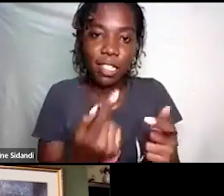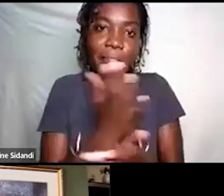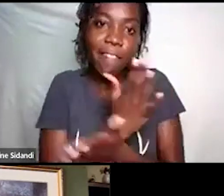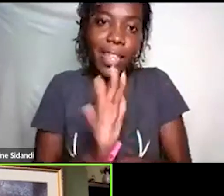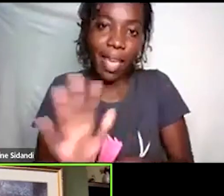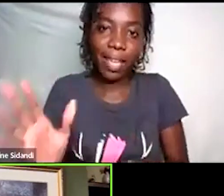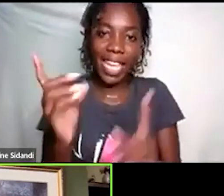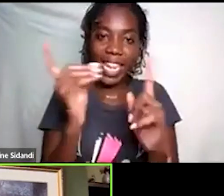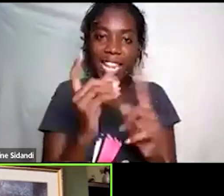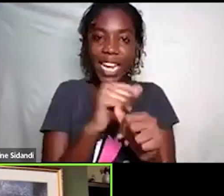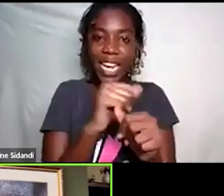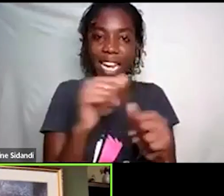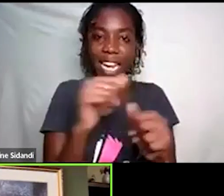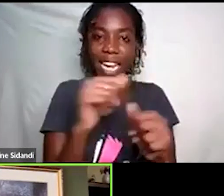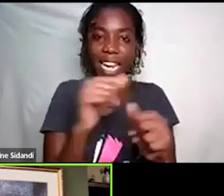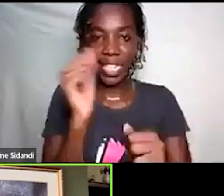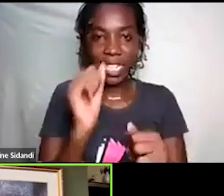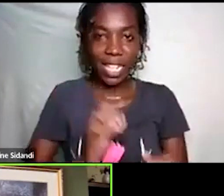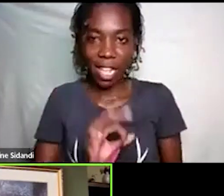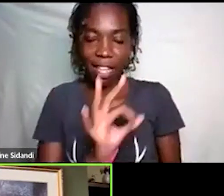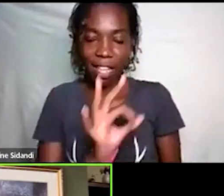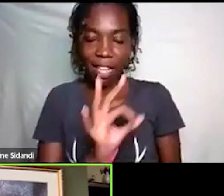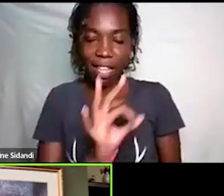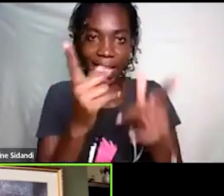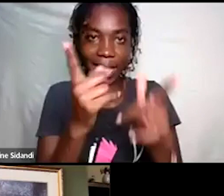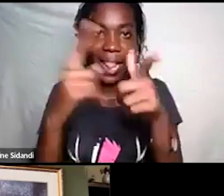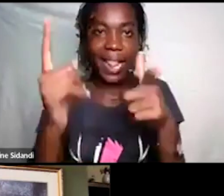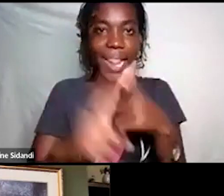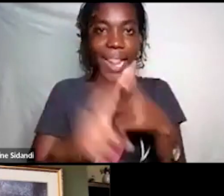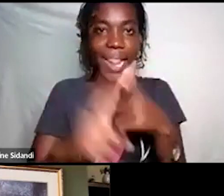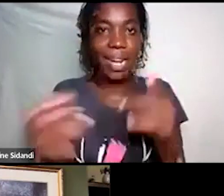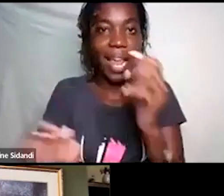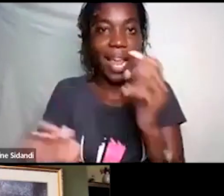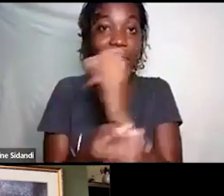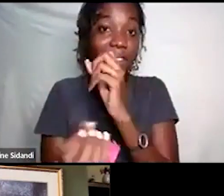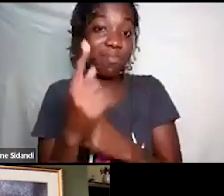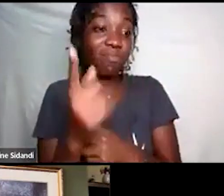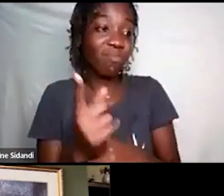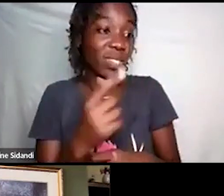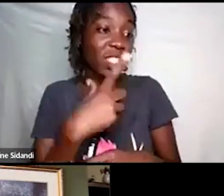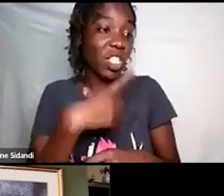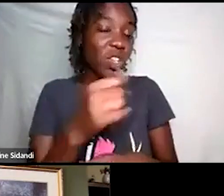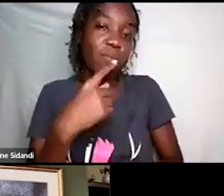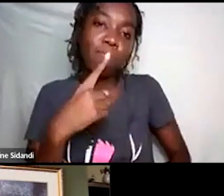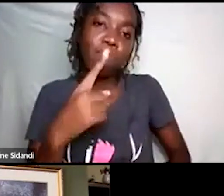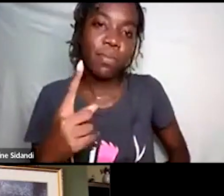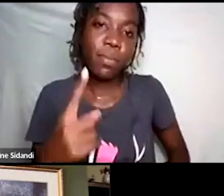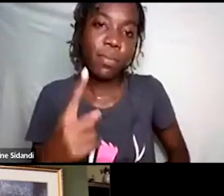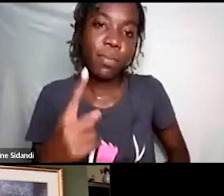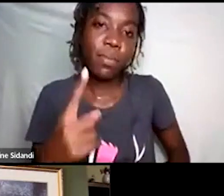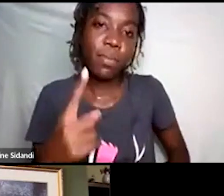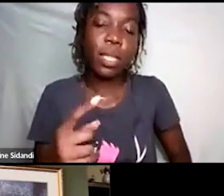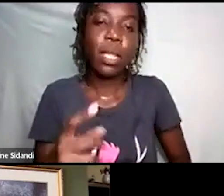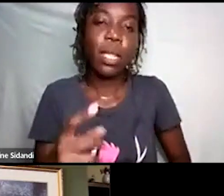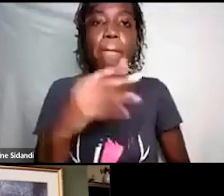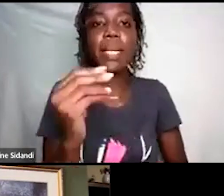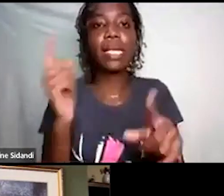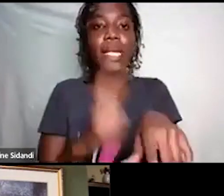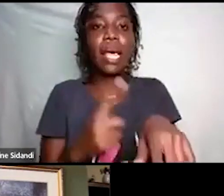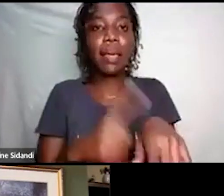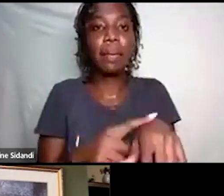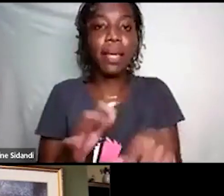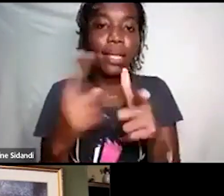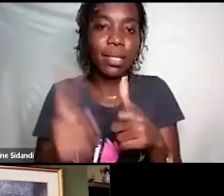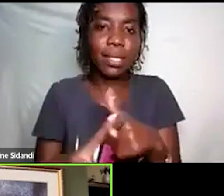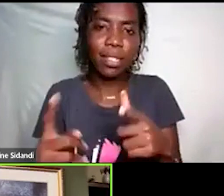subordinate and she advised him to go and declare. He took a bit of his time, and then unfortunately he was accused of